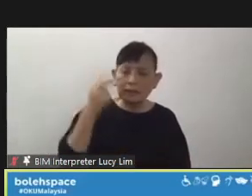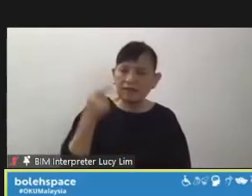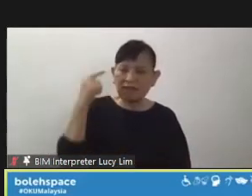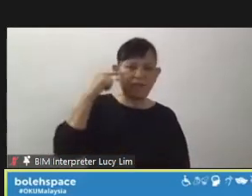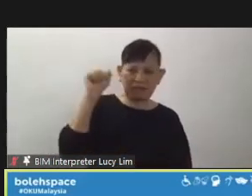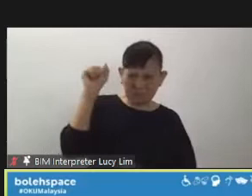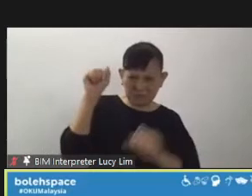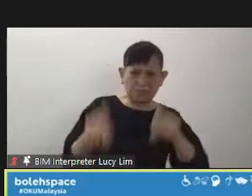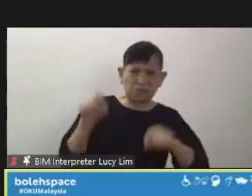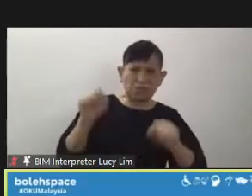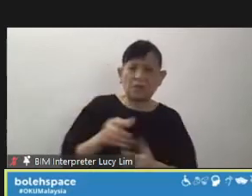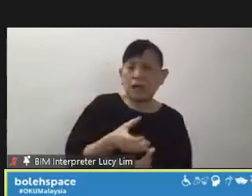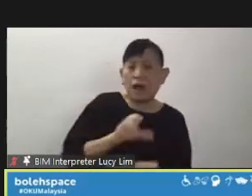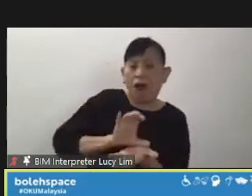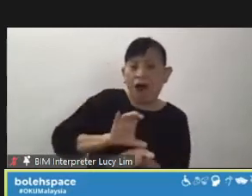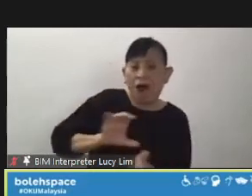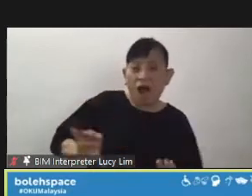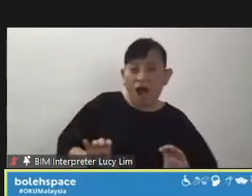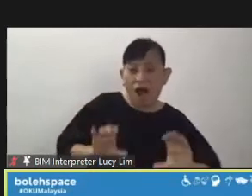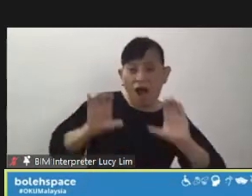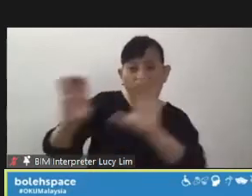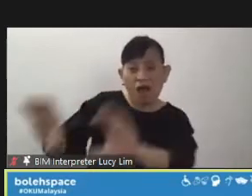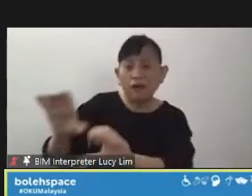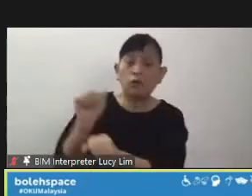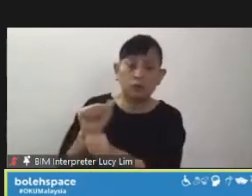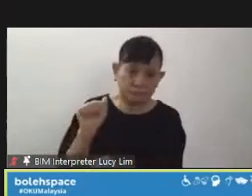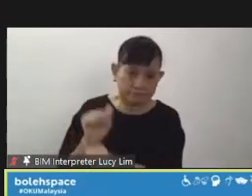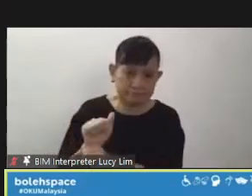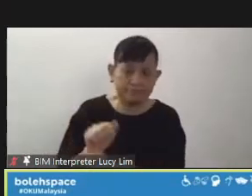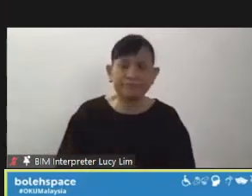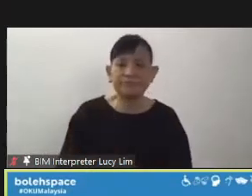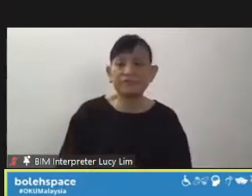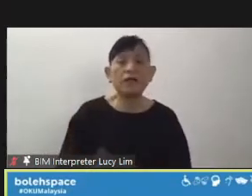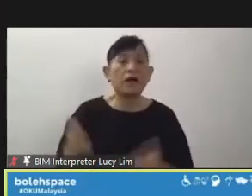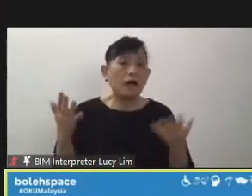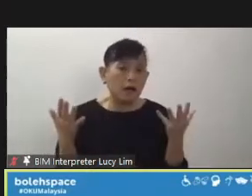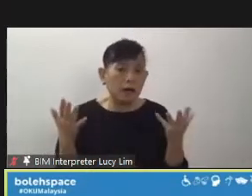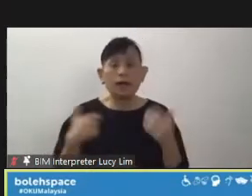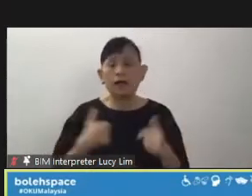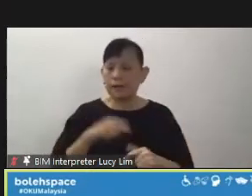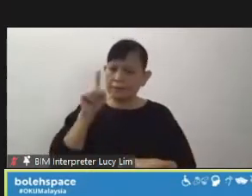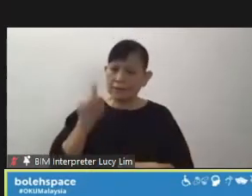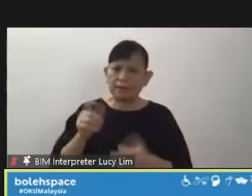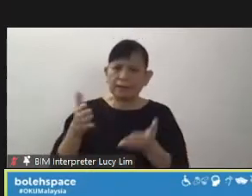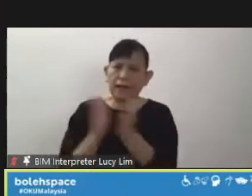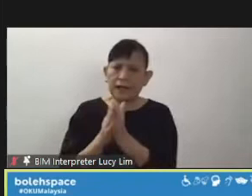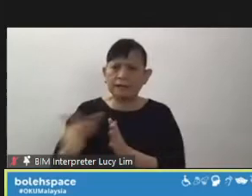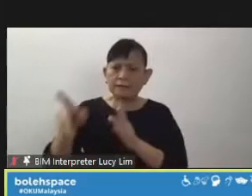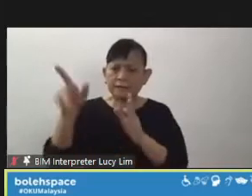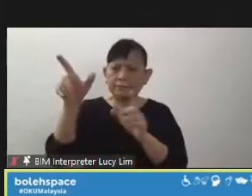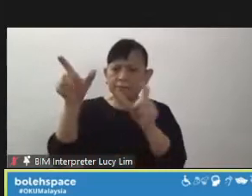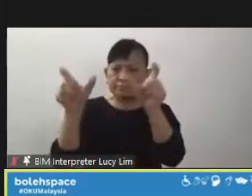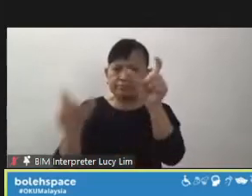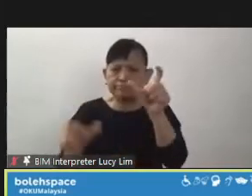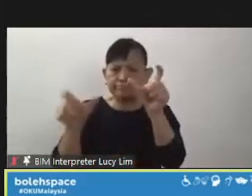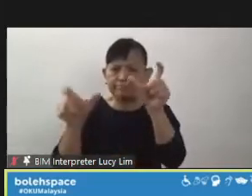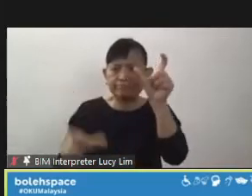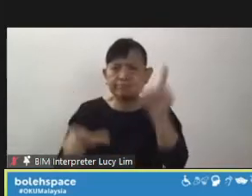So the thing that you have to know is you have to ask the persons with disability themselves,